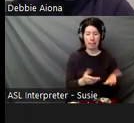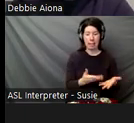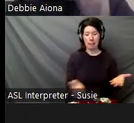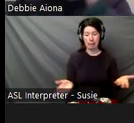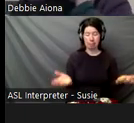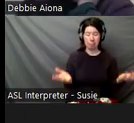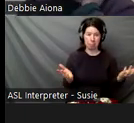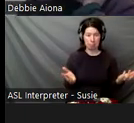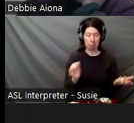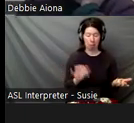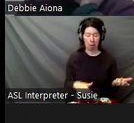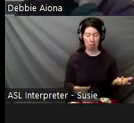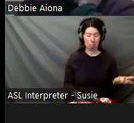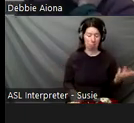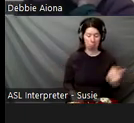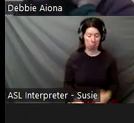That would be,